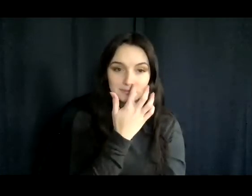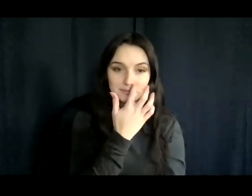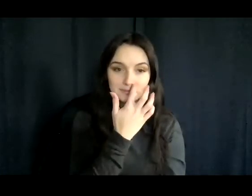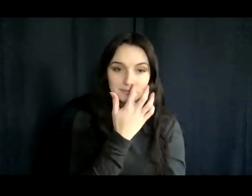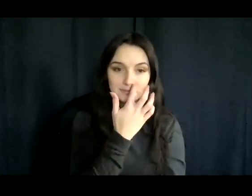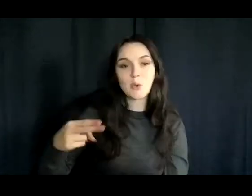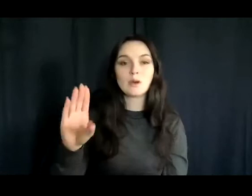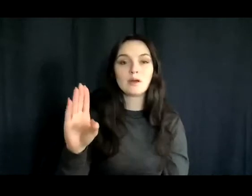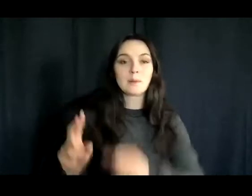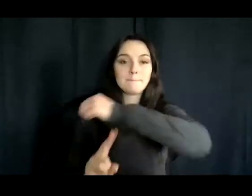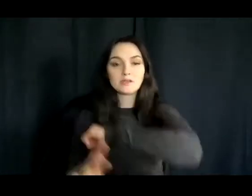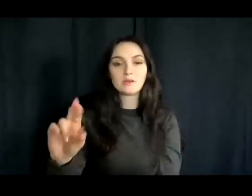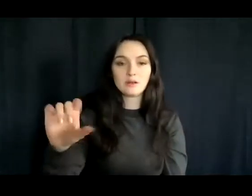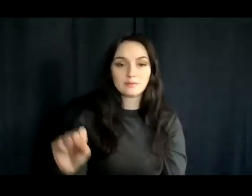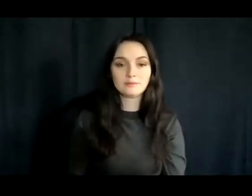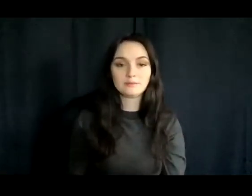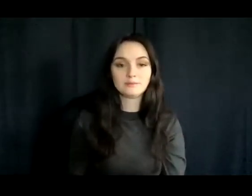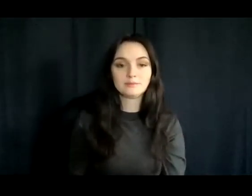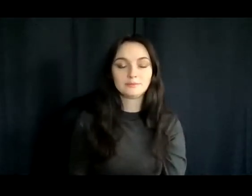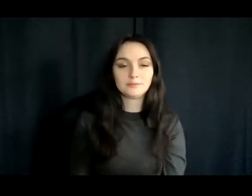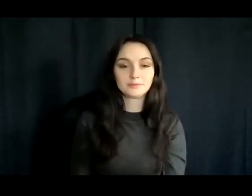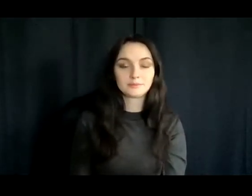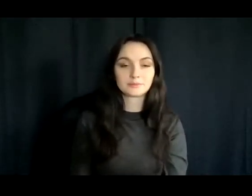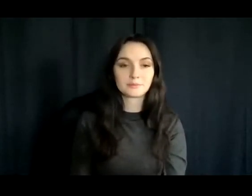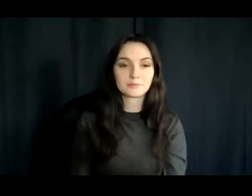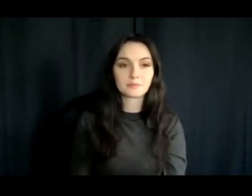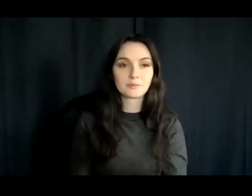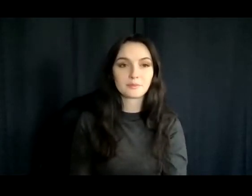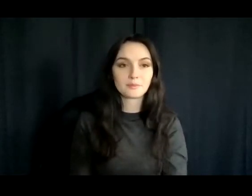Yeah. And then bridge that